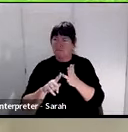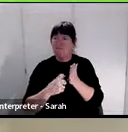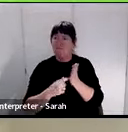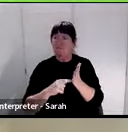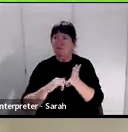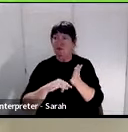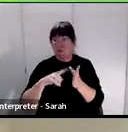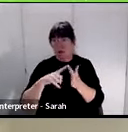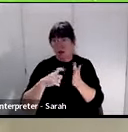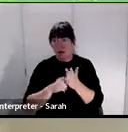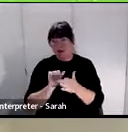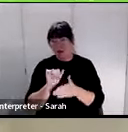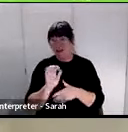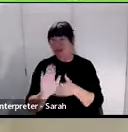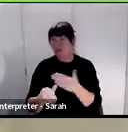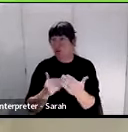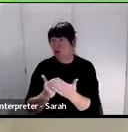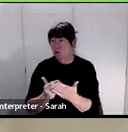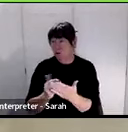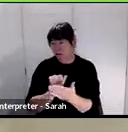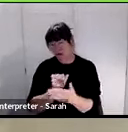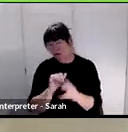the research behind that, and